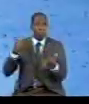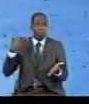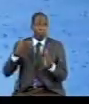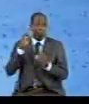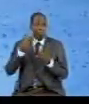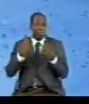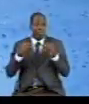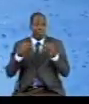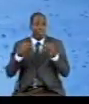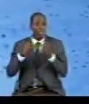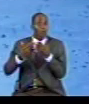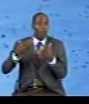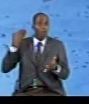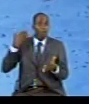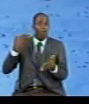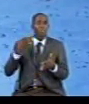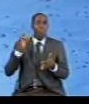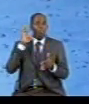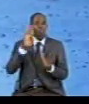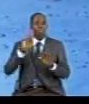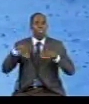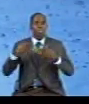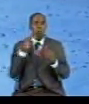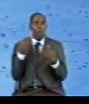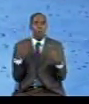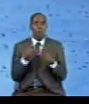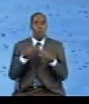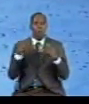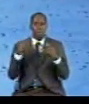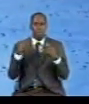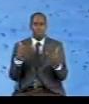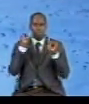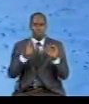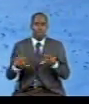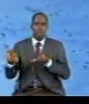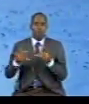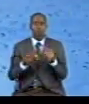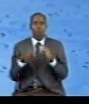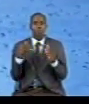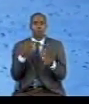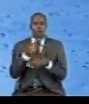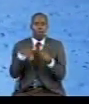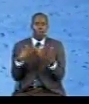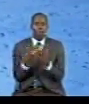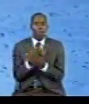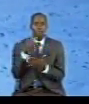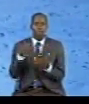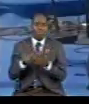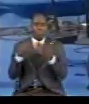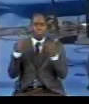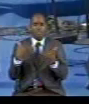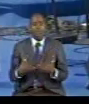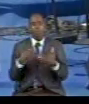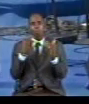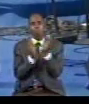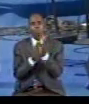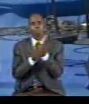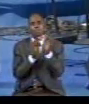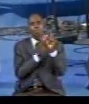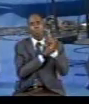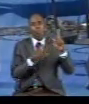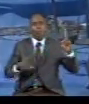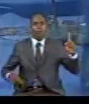petting the leg so that the place will not pain me. But now I can match the leg. I can use the leg, whatever I want to use. Praise the